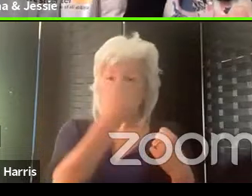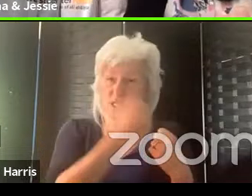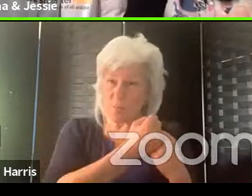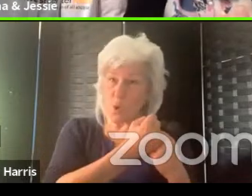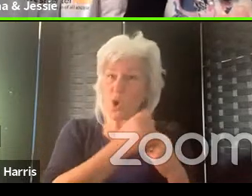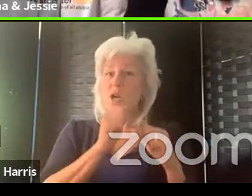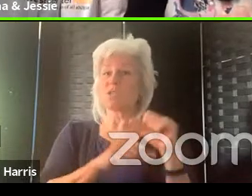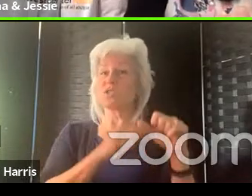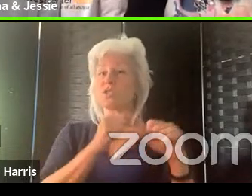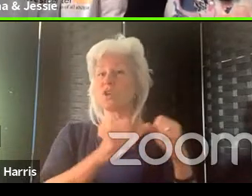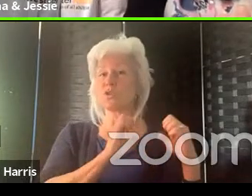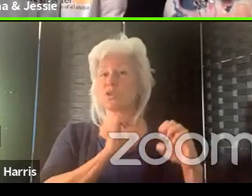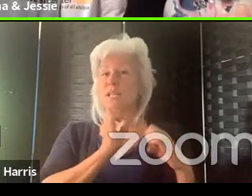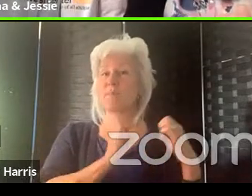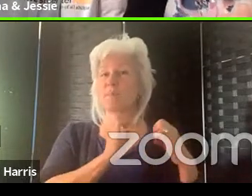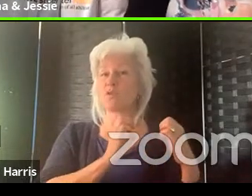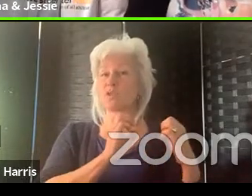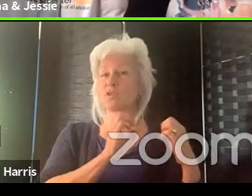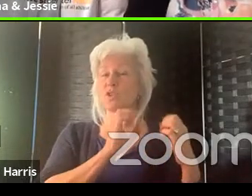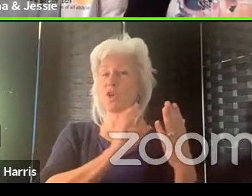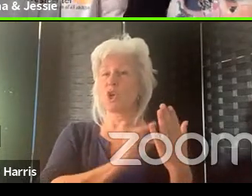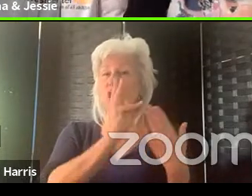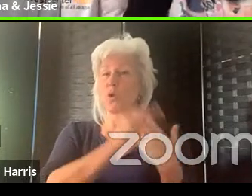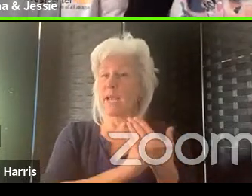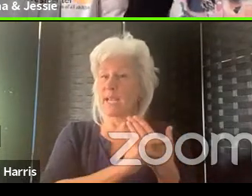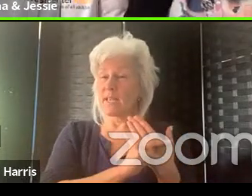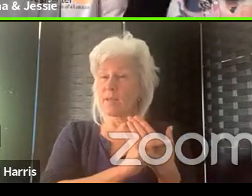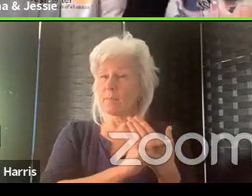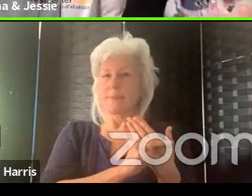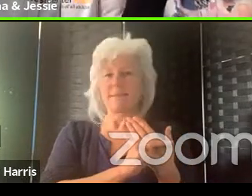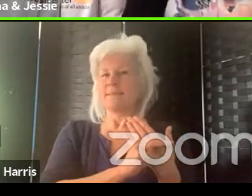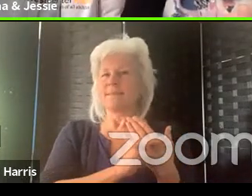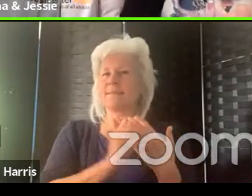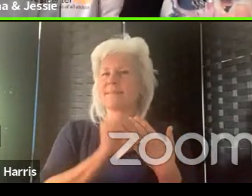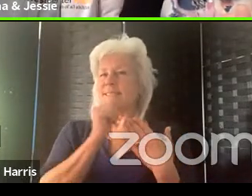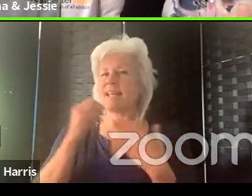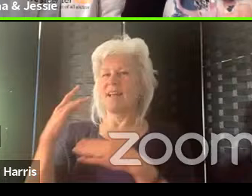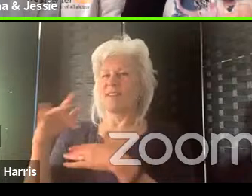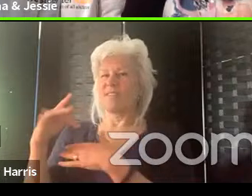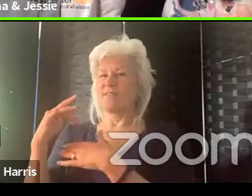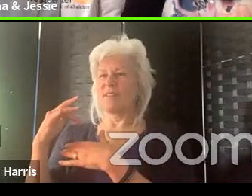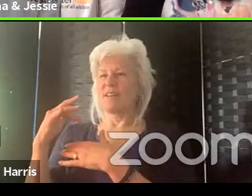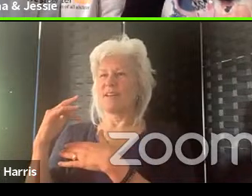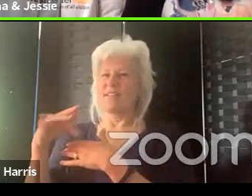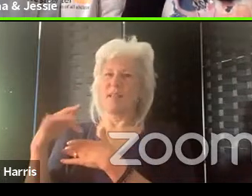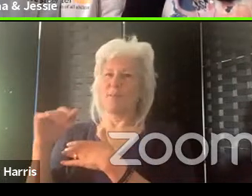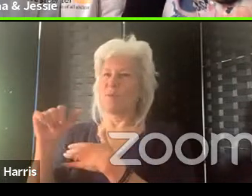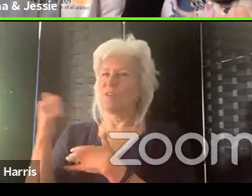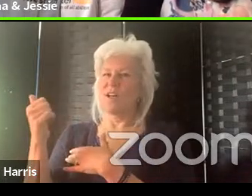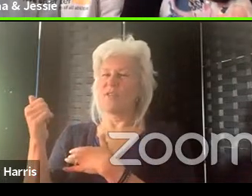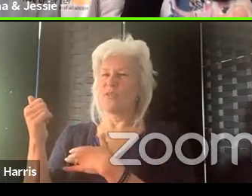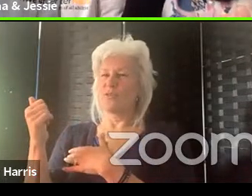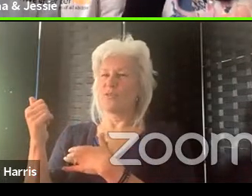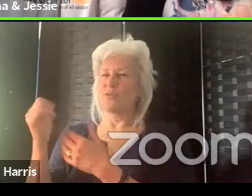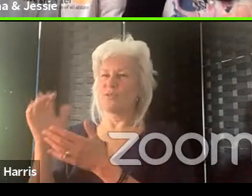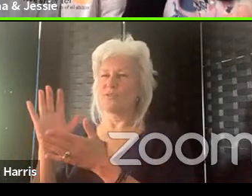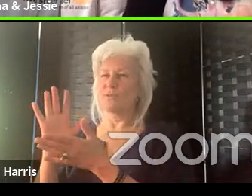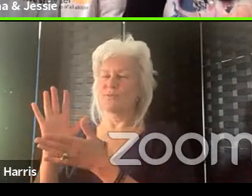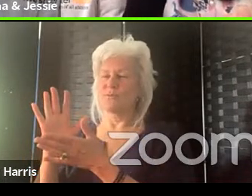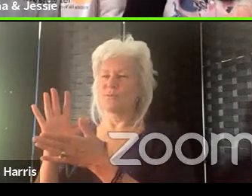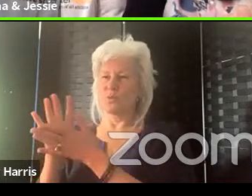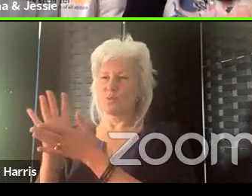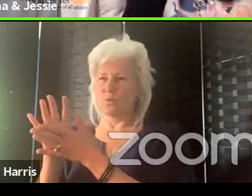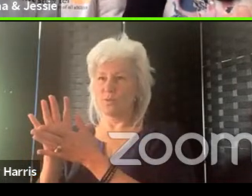social emotional curriculum, which is not always available in other school systems. Many families call on us for